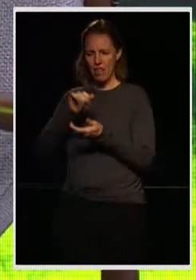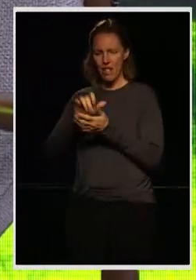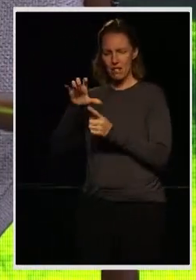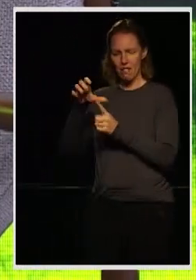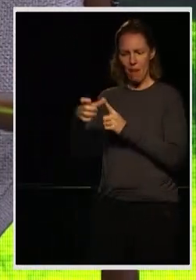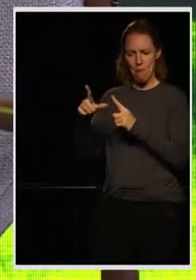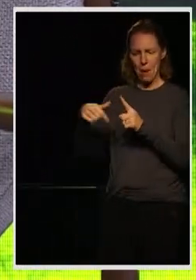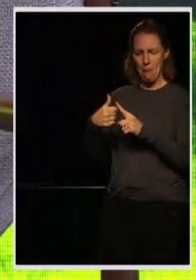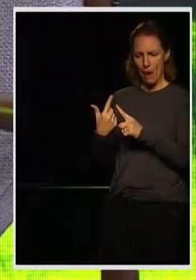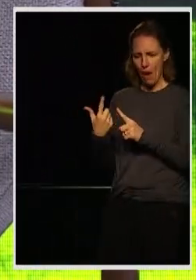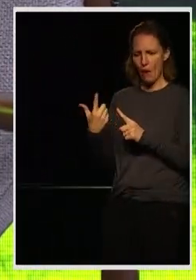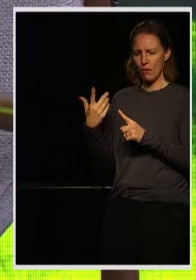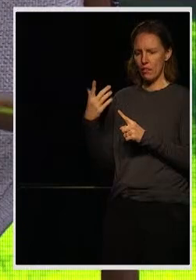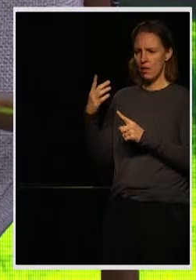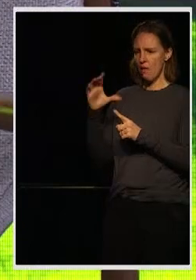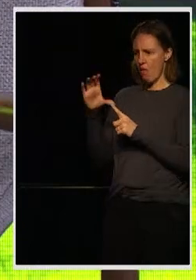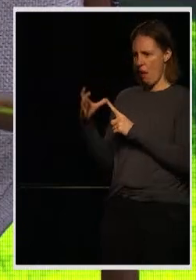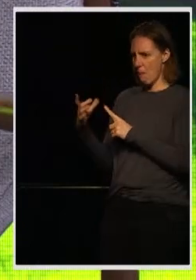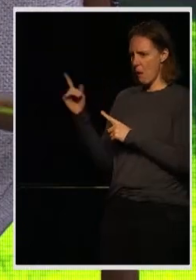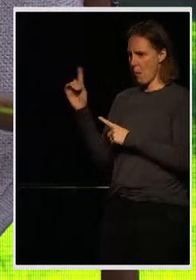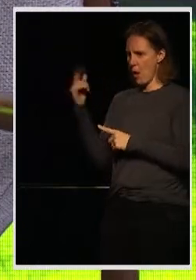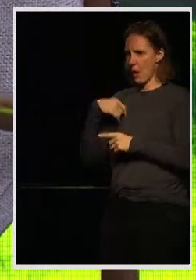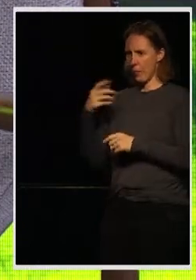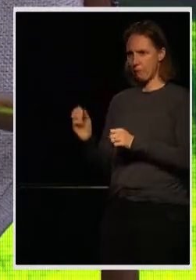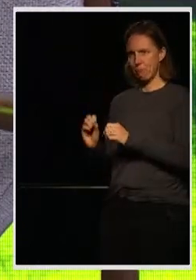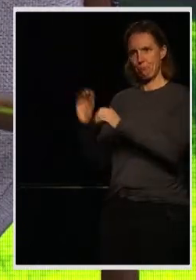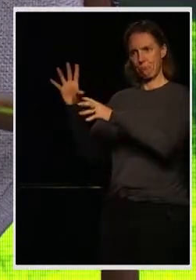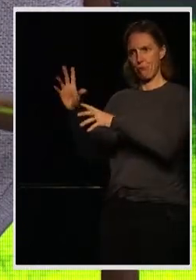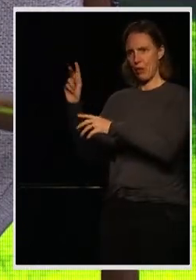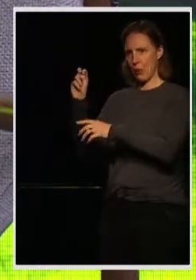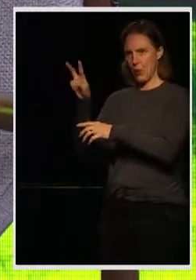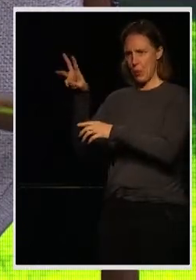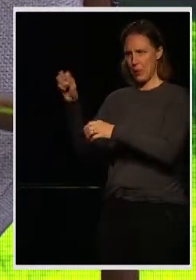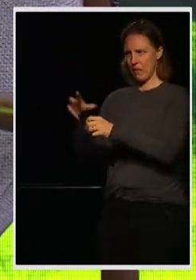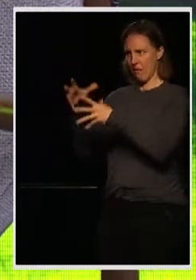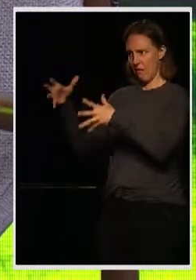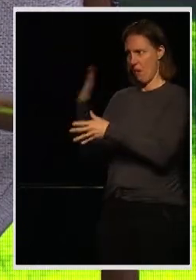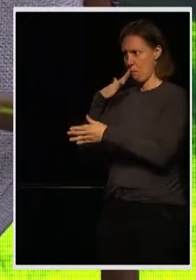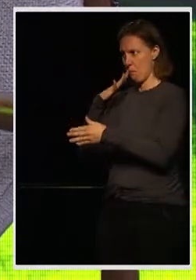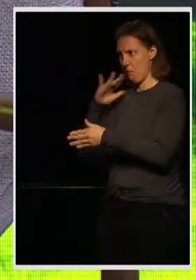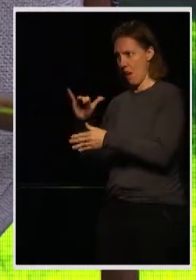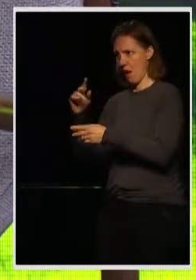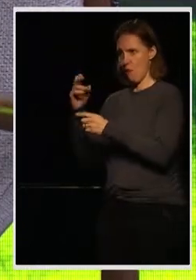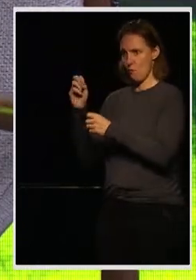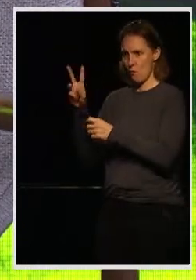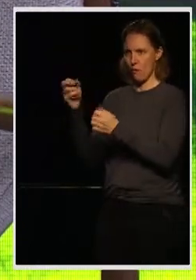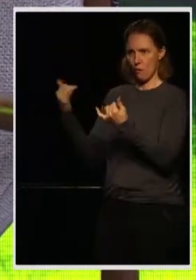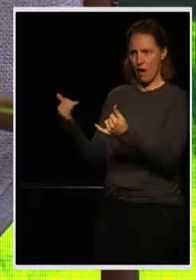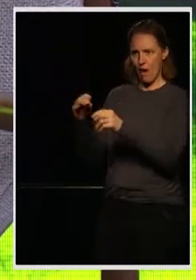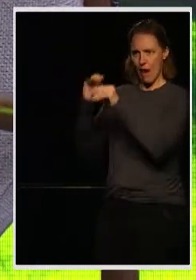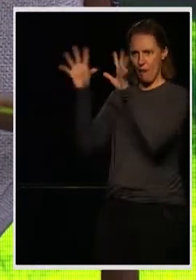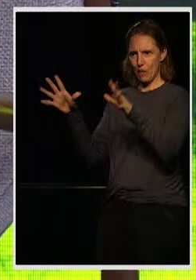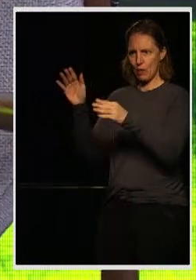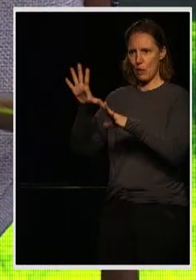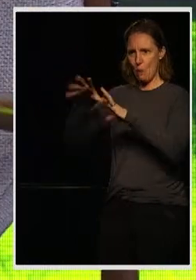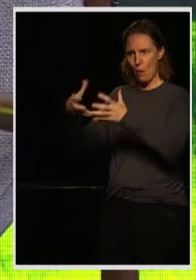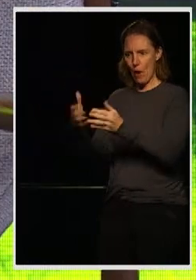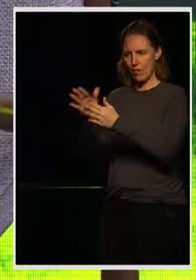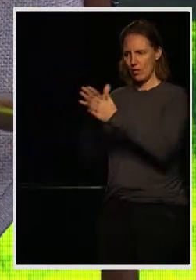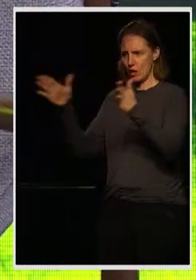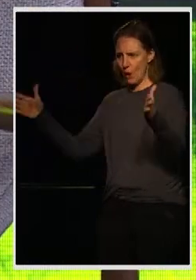about climate where we turn on the news. There's a lot of bad news, obviously, right now in the world in general.